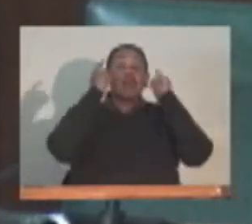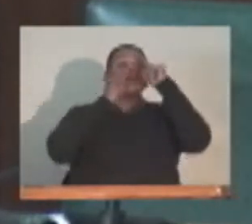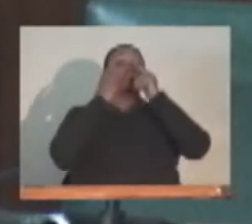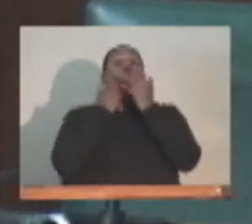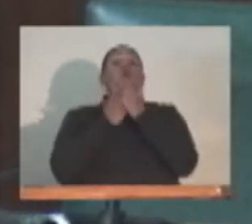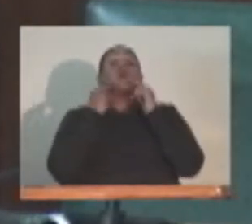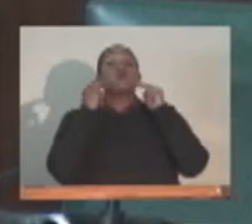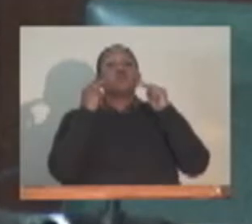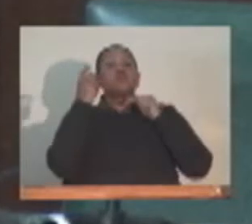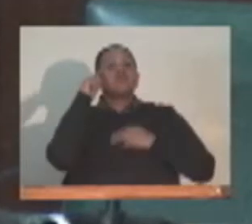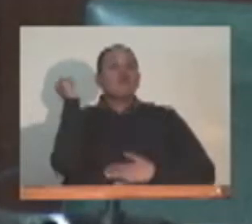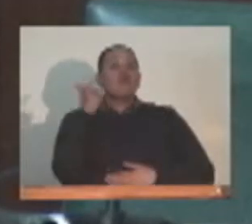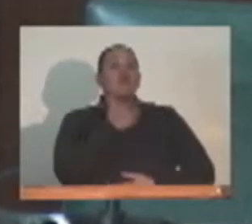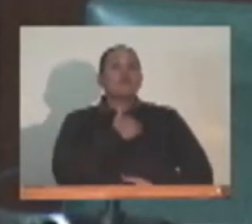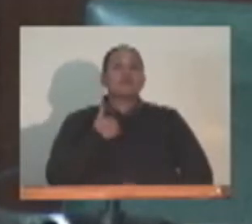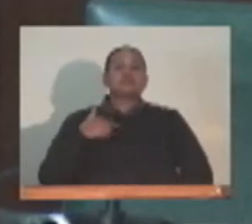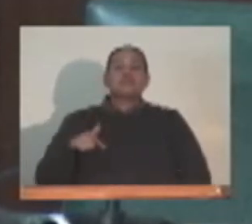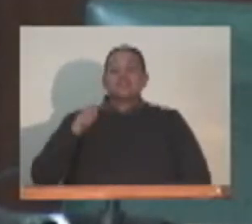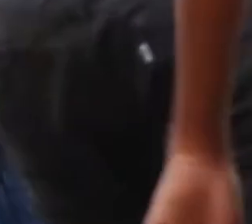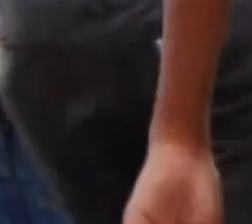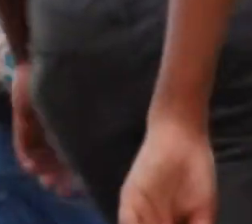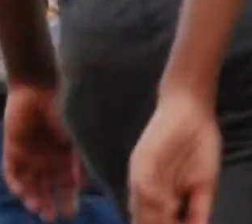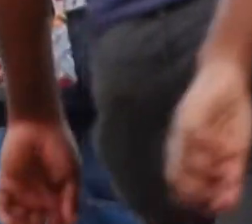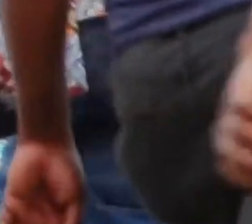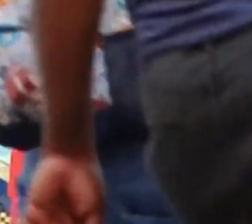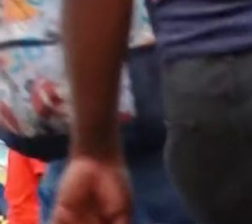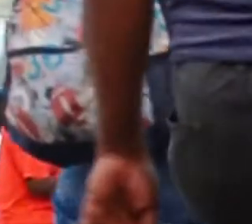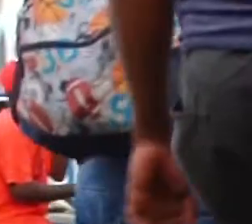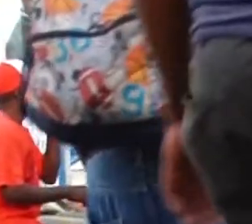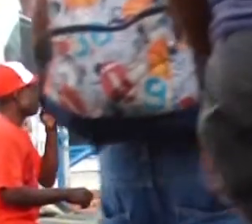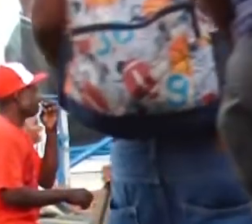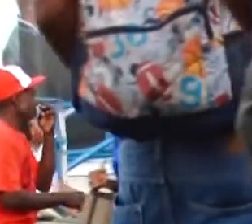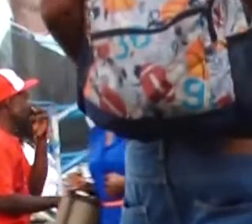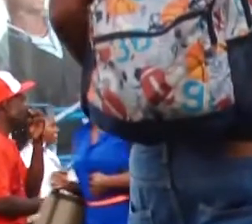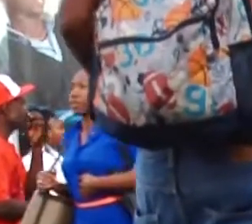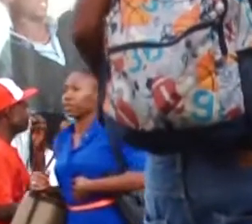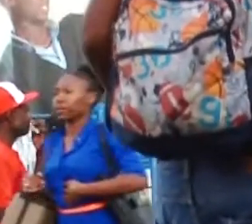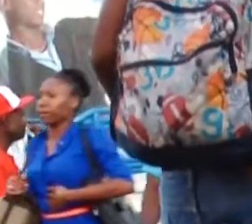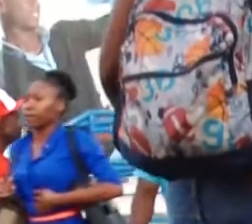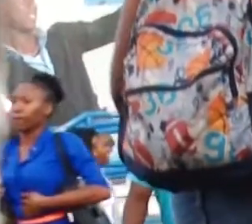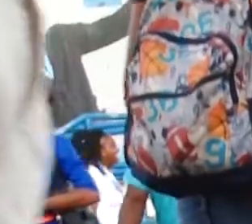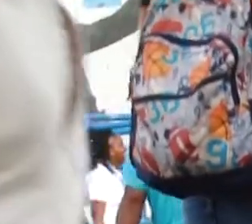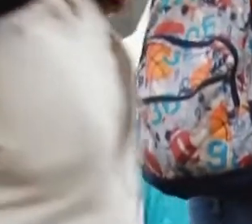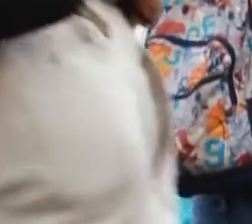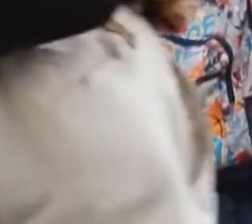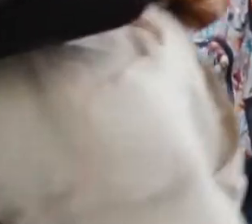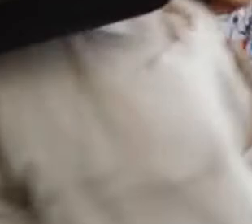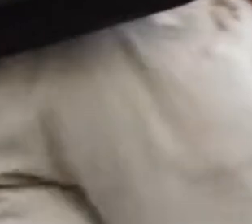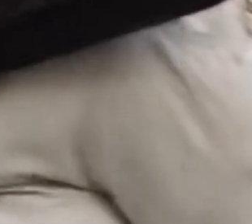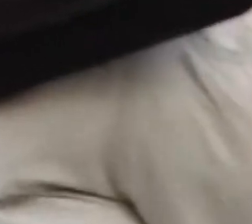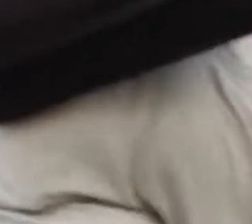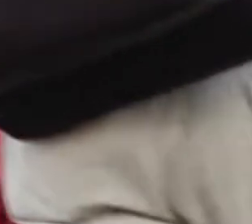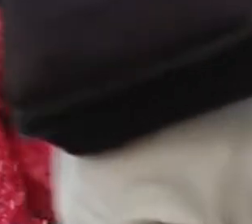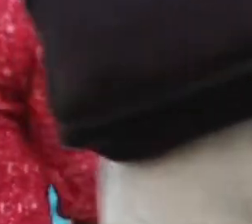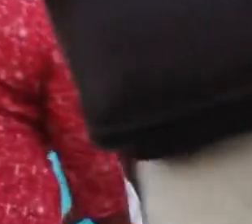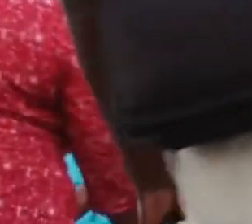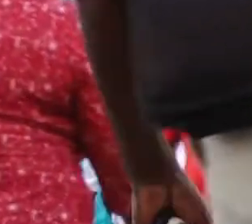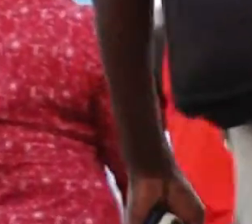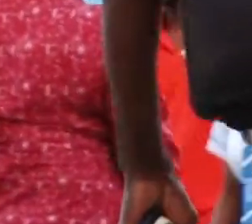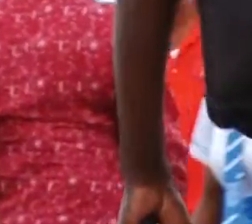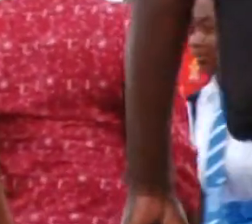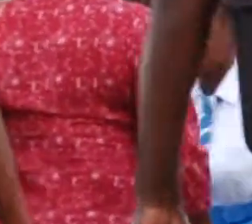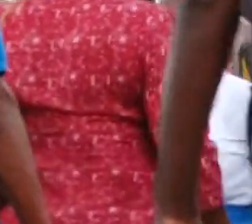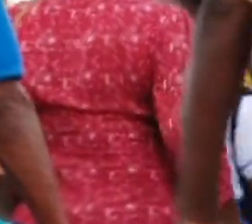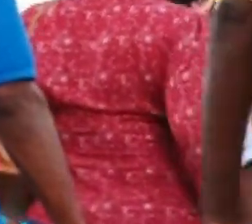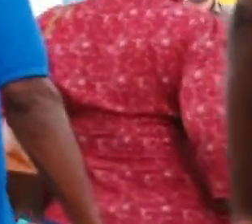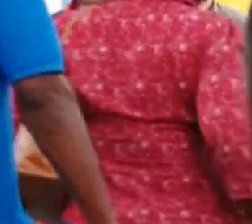news by all members of this honorable House. The finance minister said that the Andrew Holness-led administration is serious about